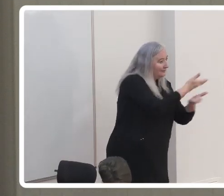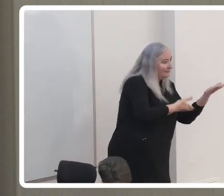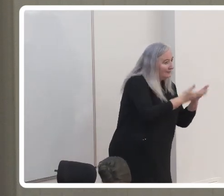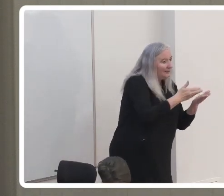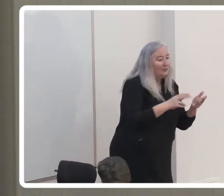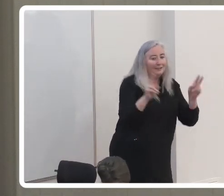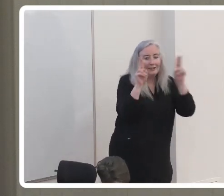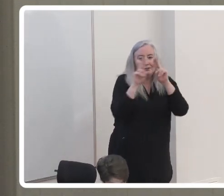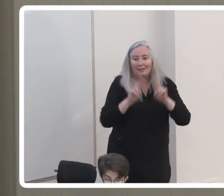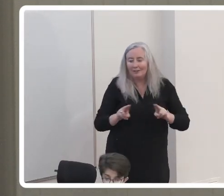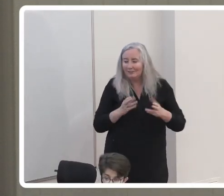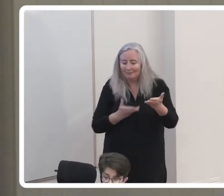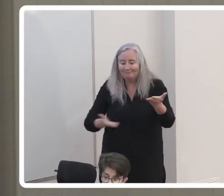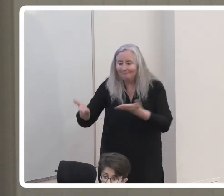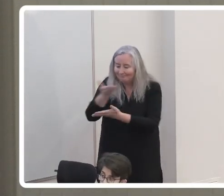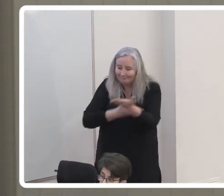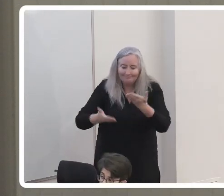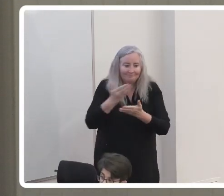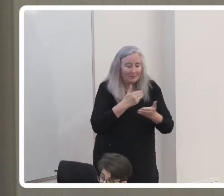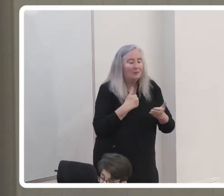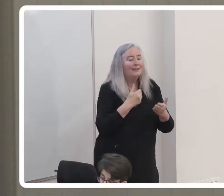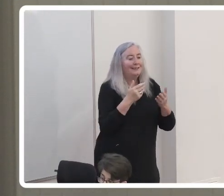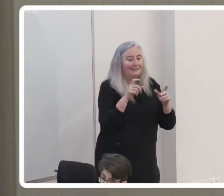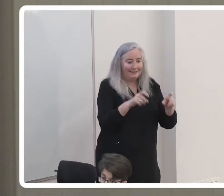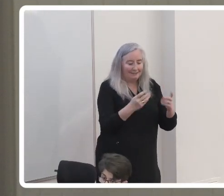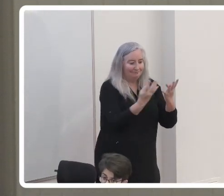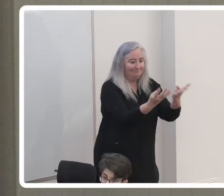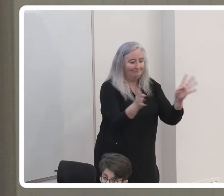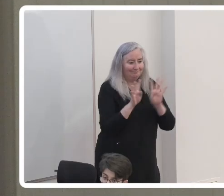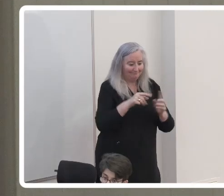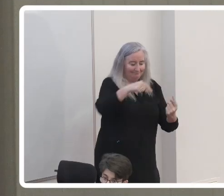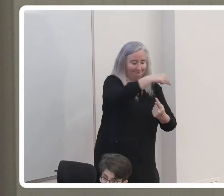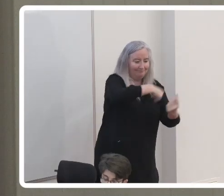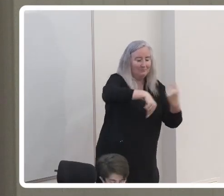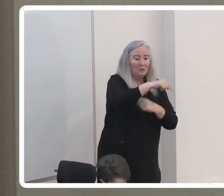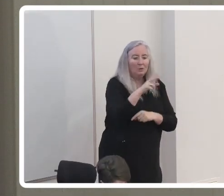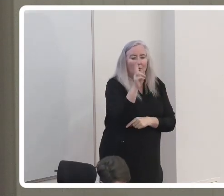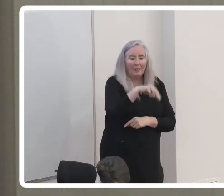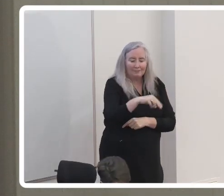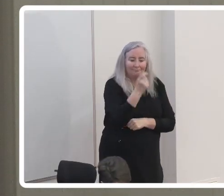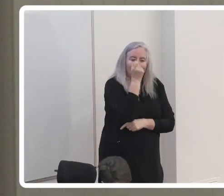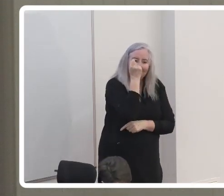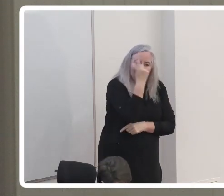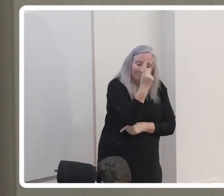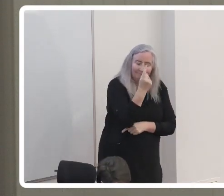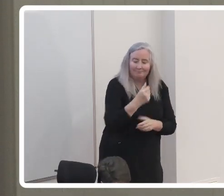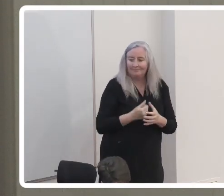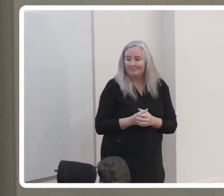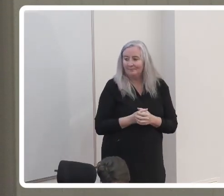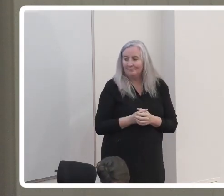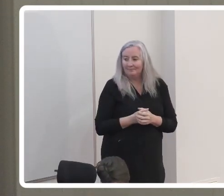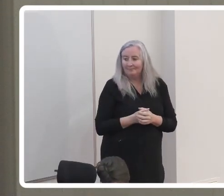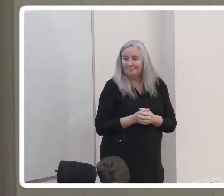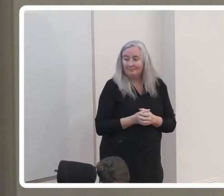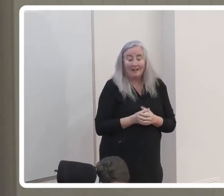effective advocacy assists treaty committees in understanding the nuanced operations of discriminatory systems and mechanisms in a